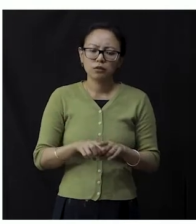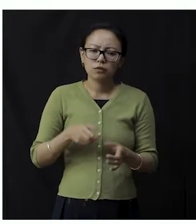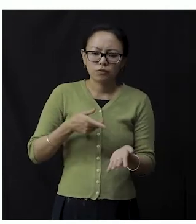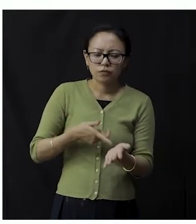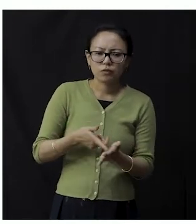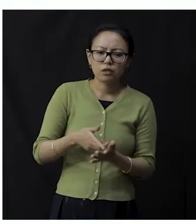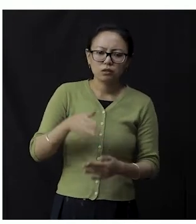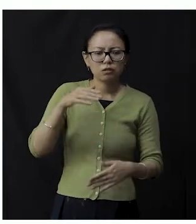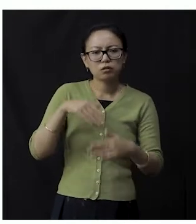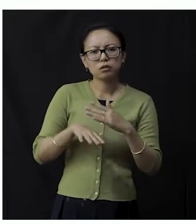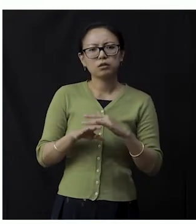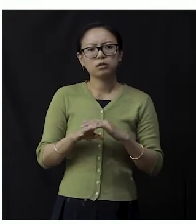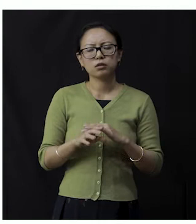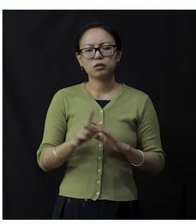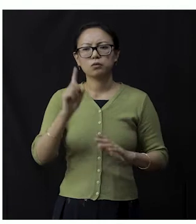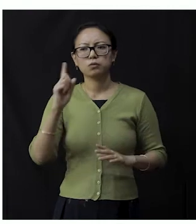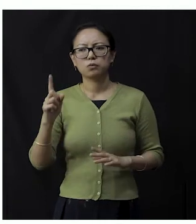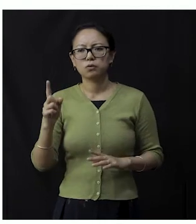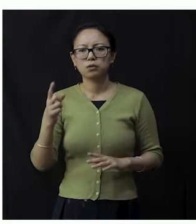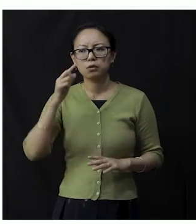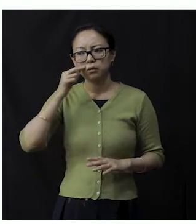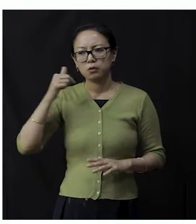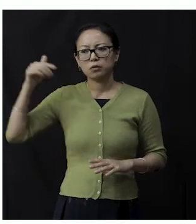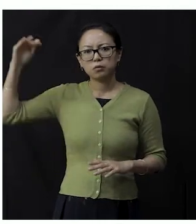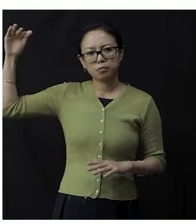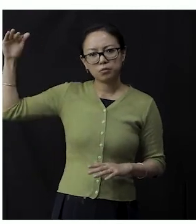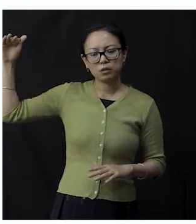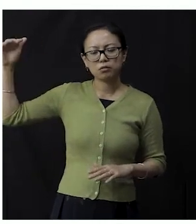bad manners did he have.